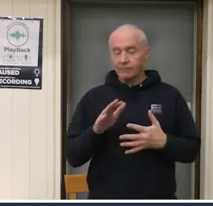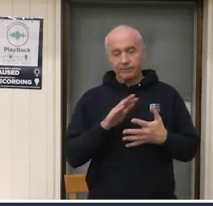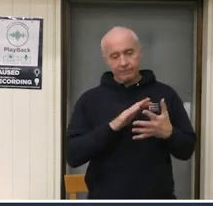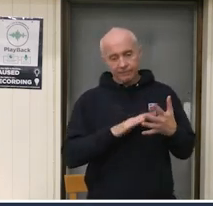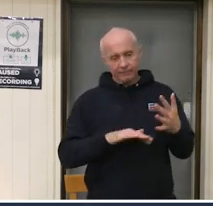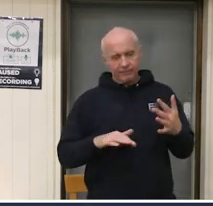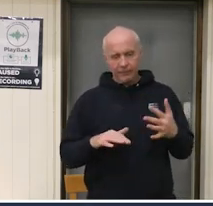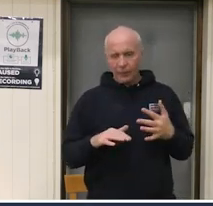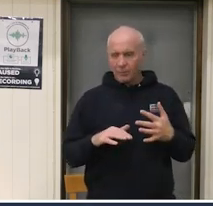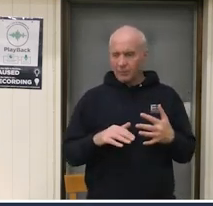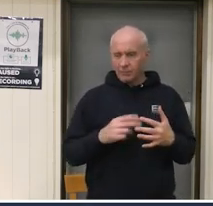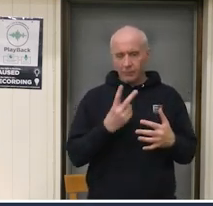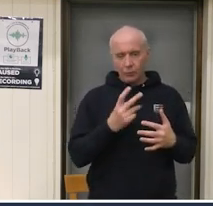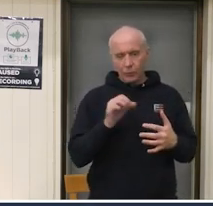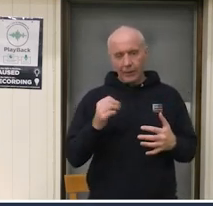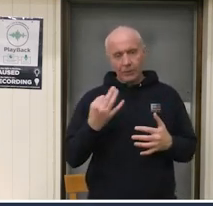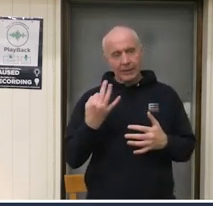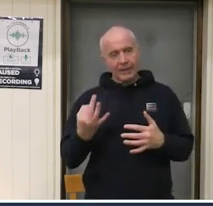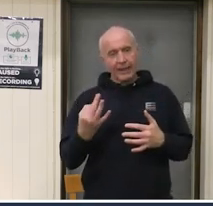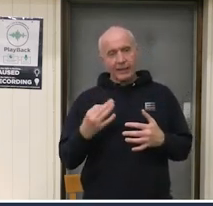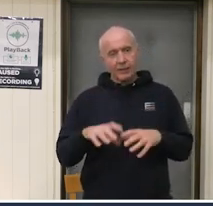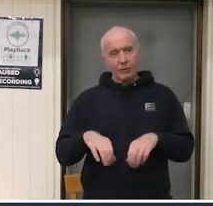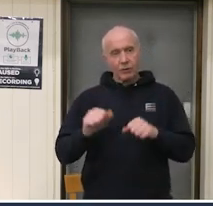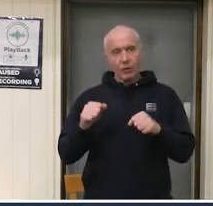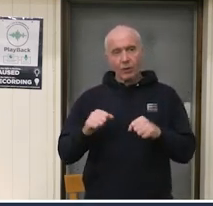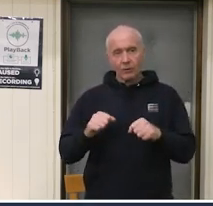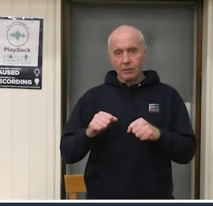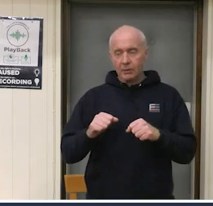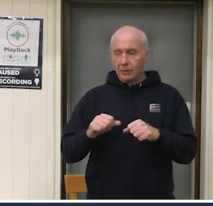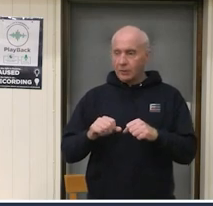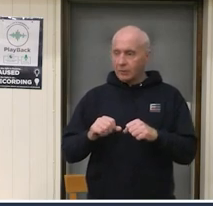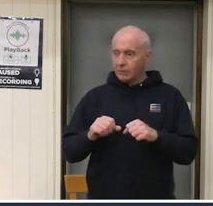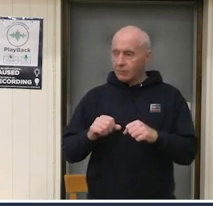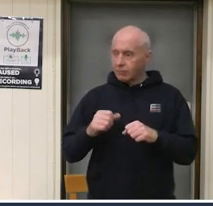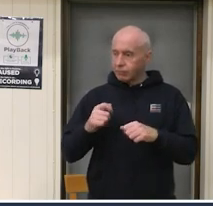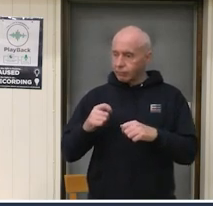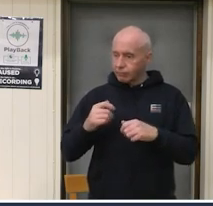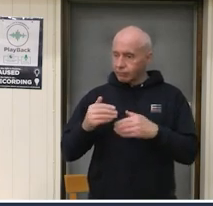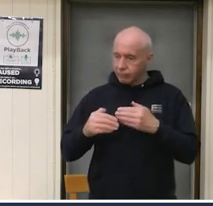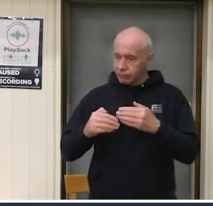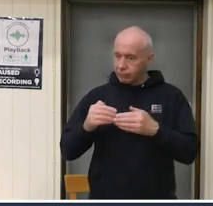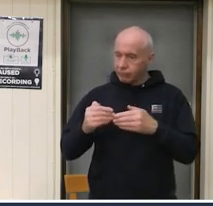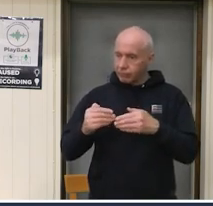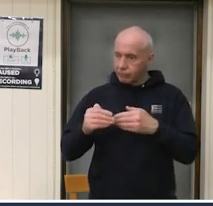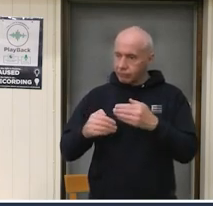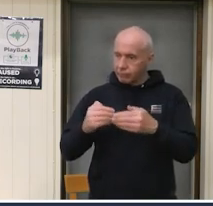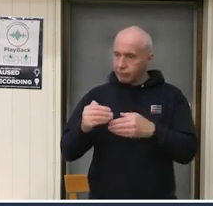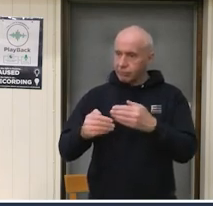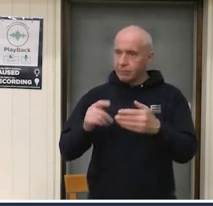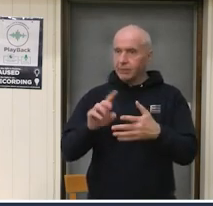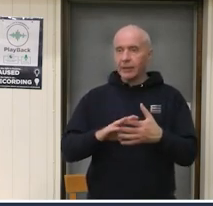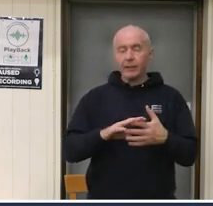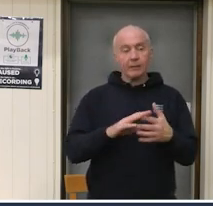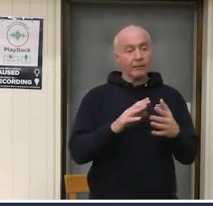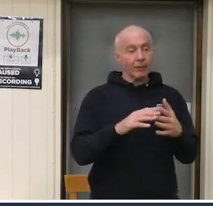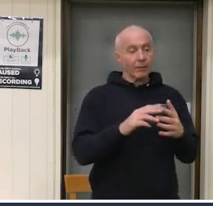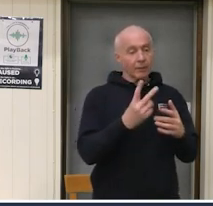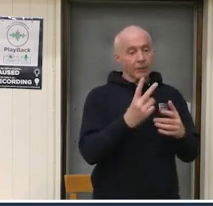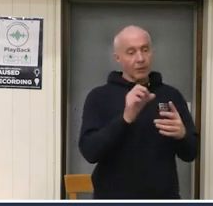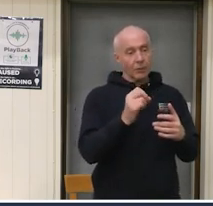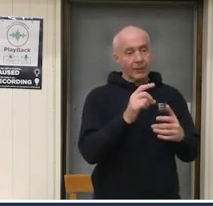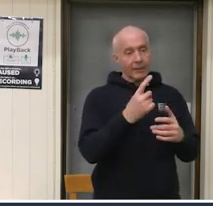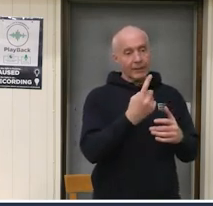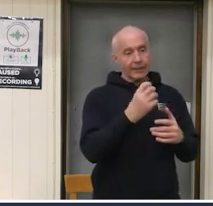laser up. They had a dedicated ignition campaign between 2010 and 2012. Needless to say, it didn't